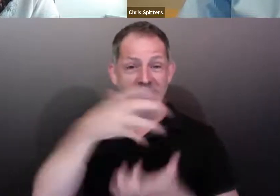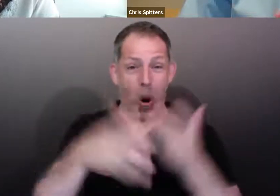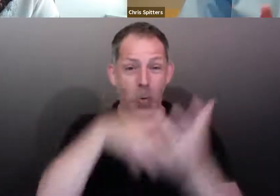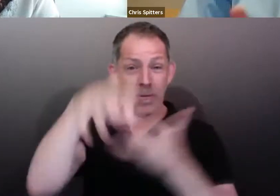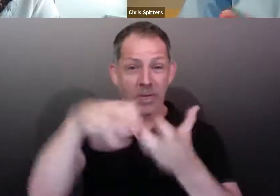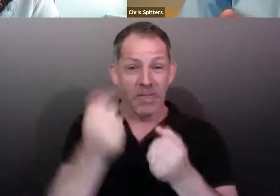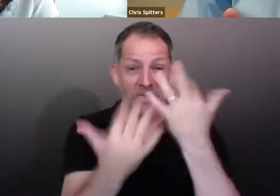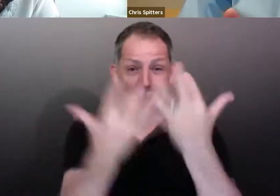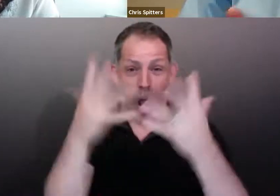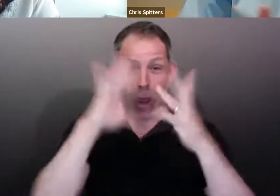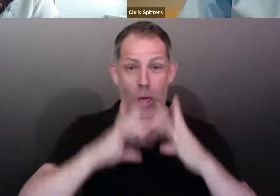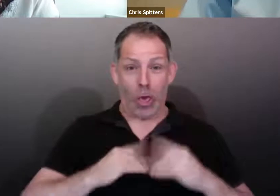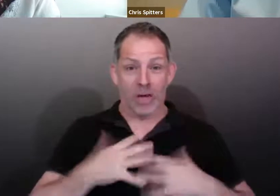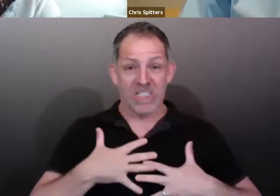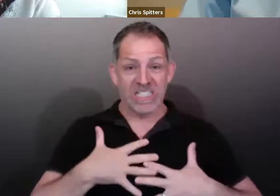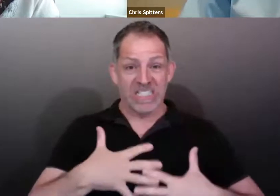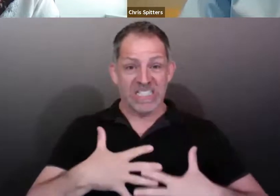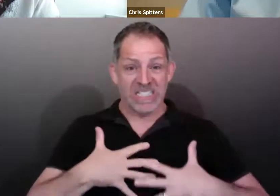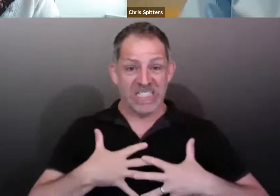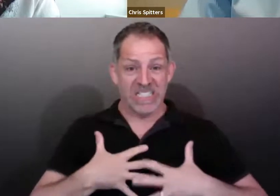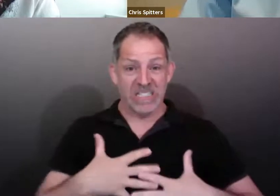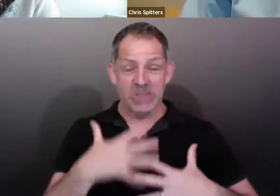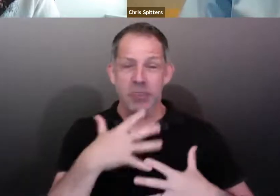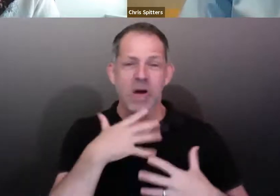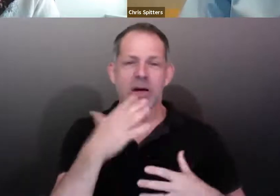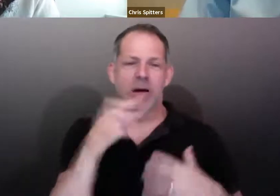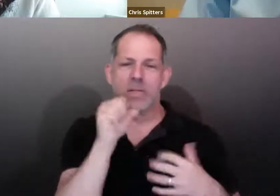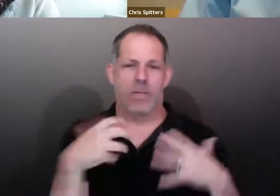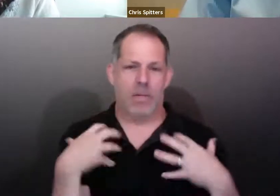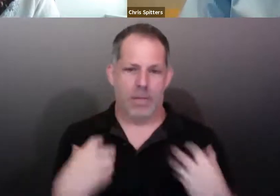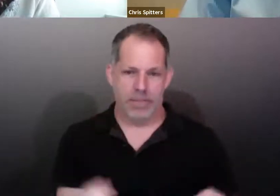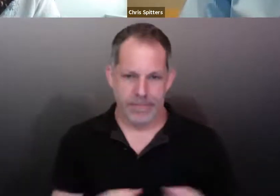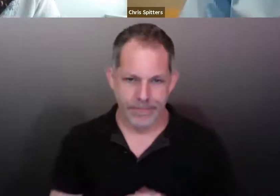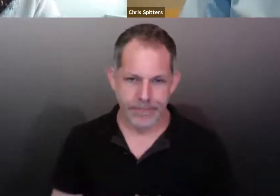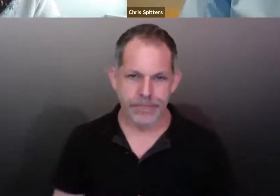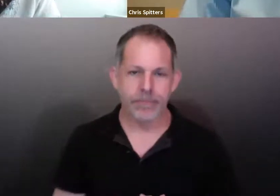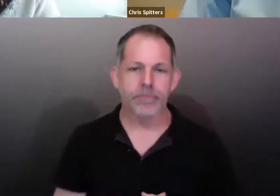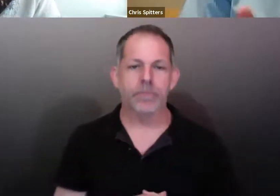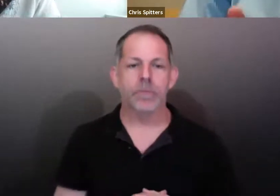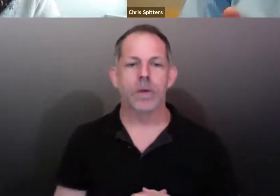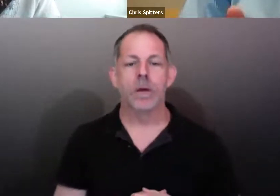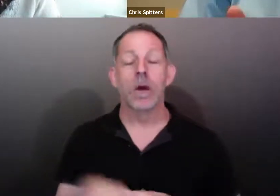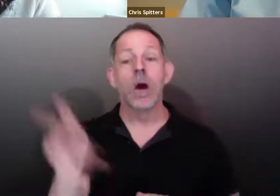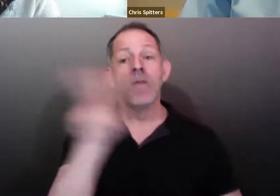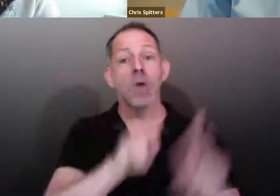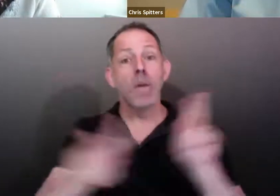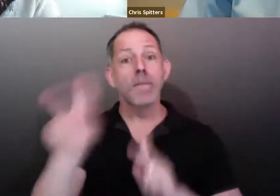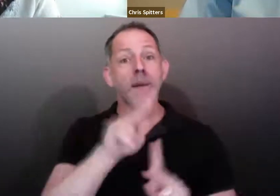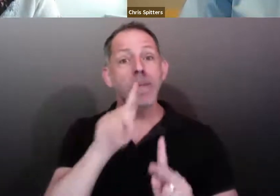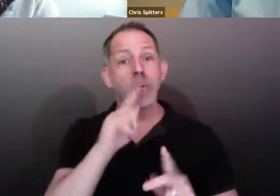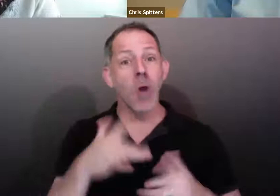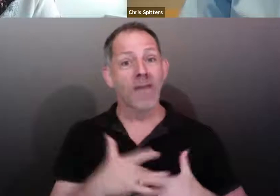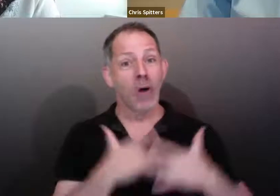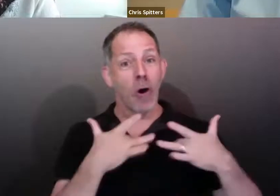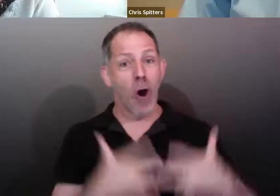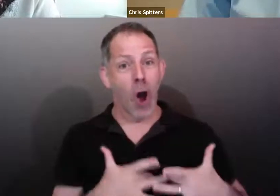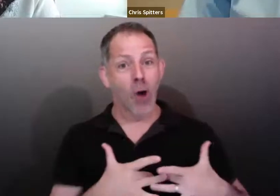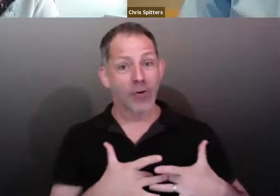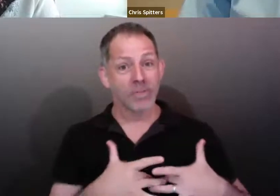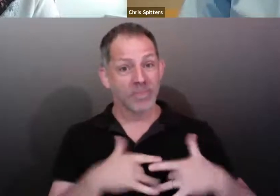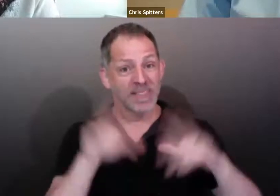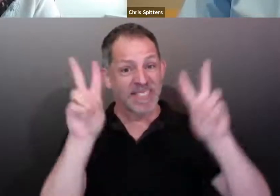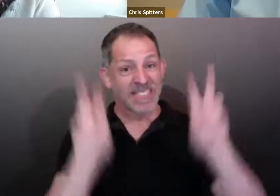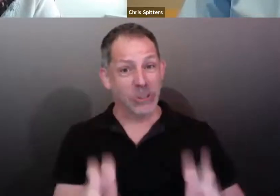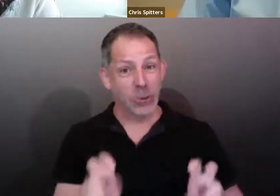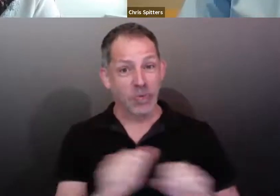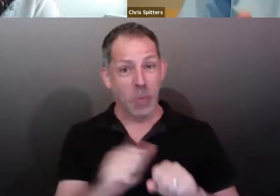have sensitivities to these conditions to stay indoors and keep the doors and windows closed,